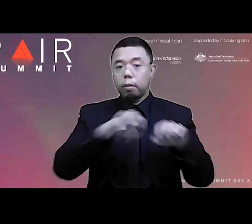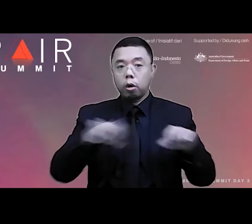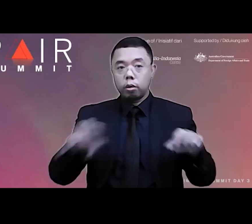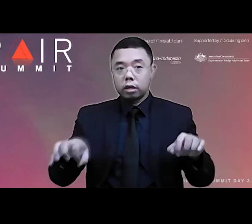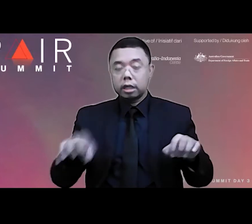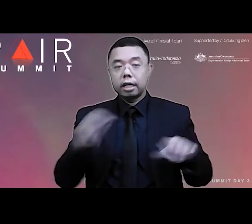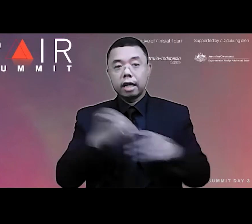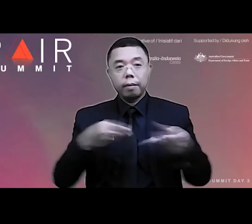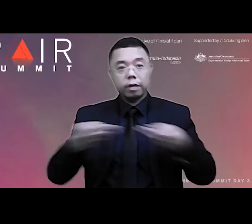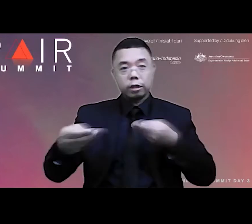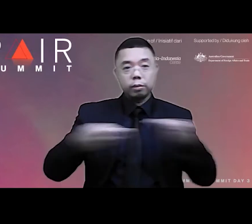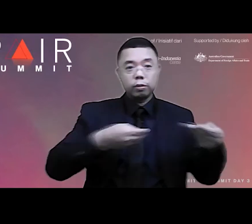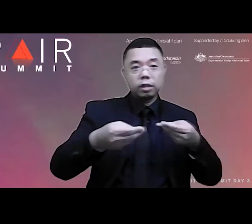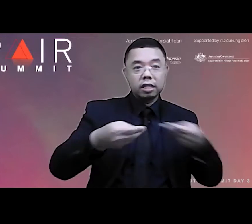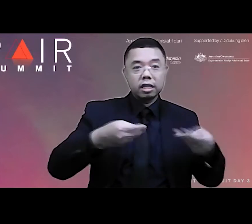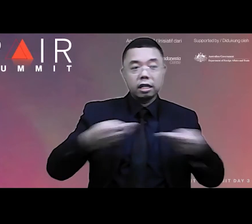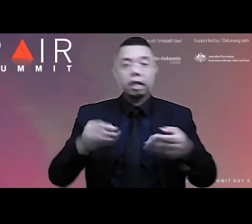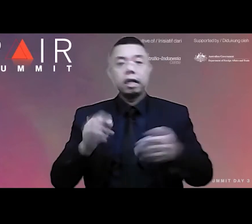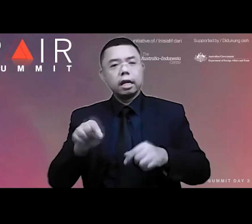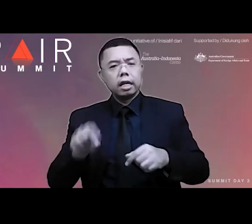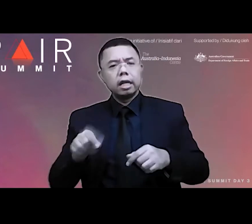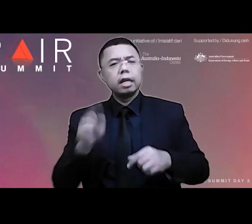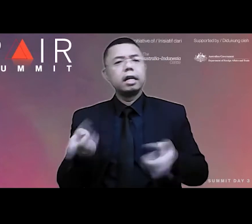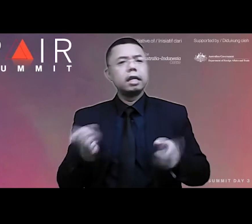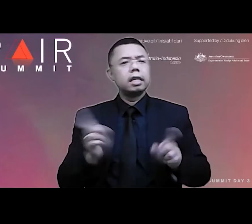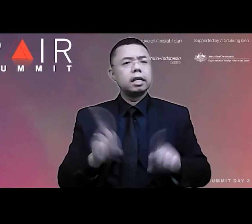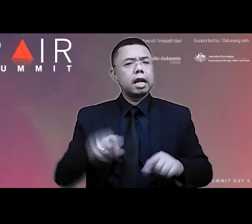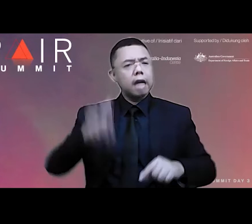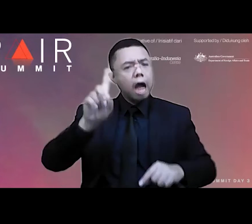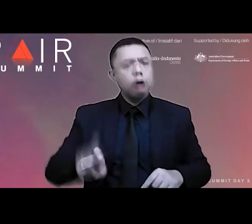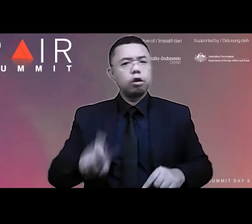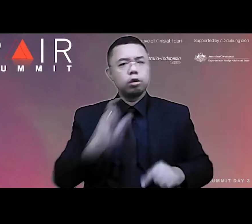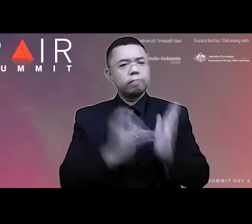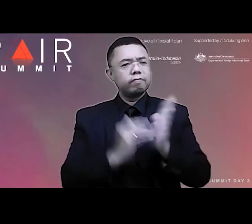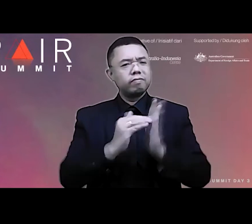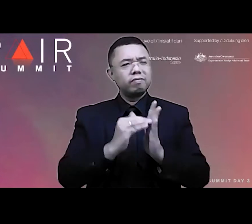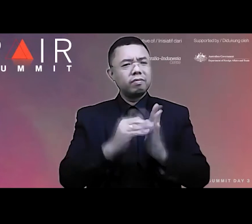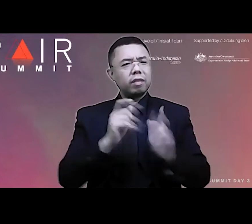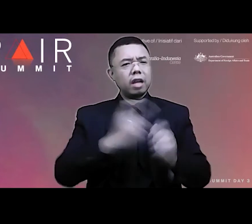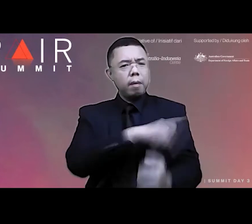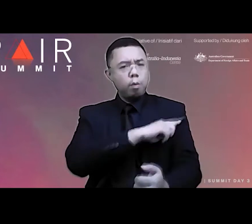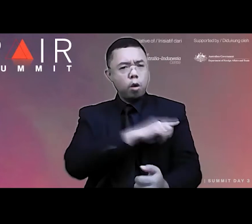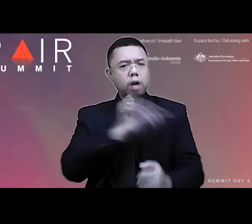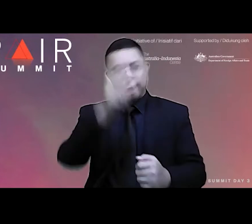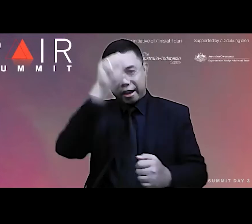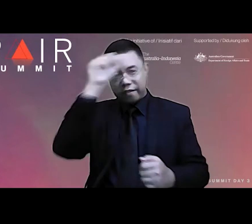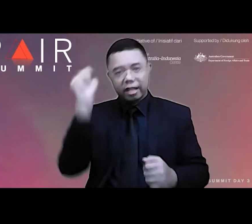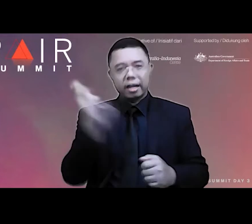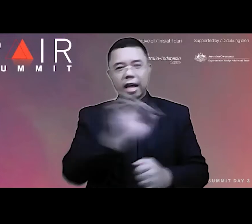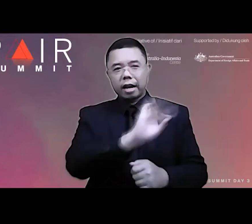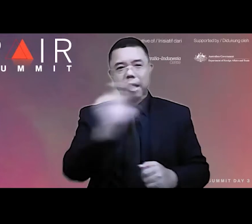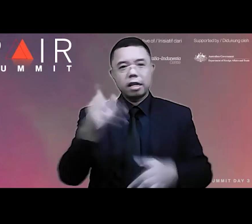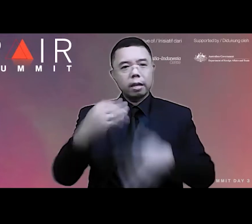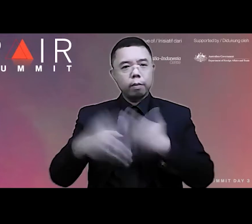mandatory to increase the efficiency and effectiveness of each process along the